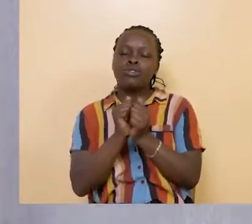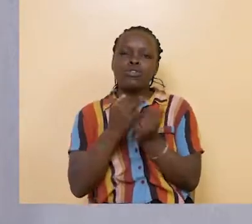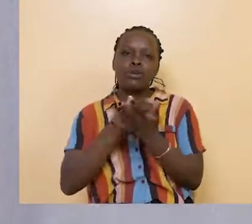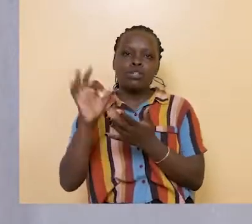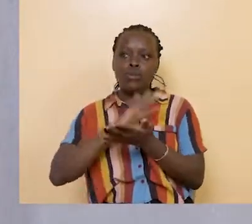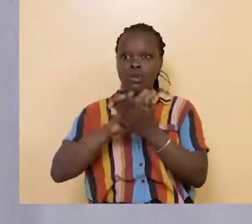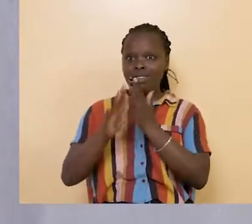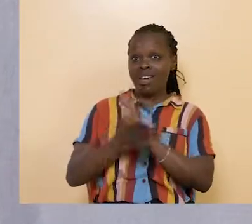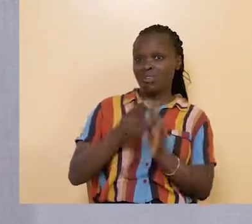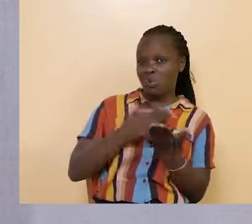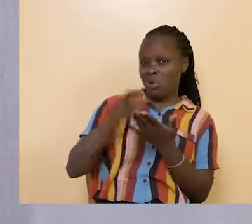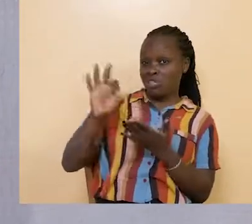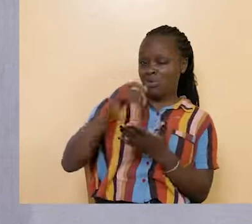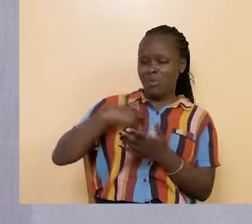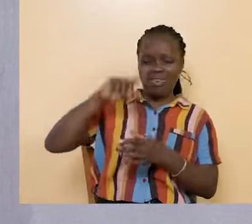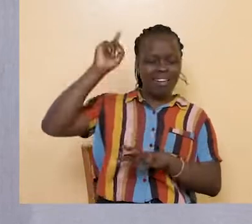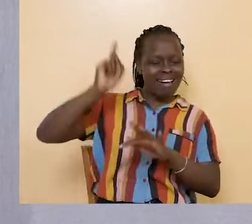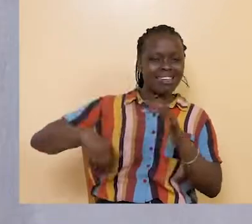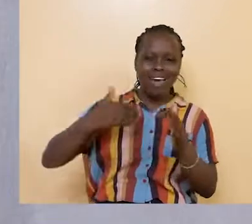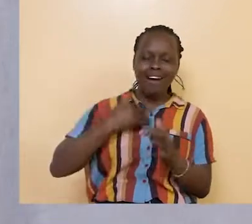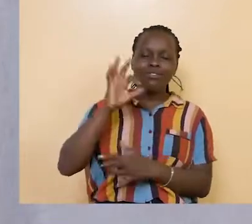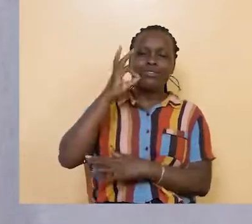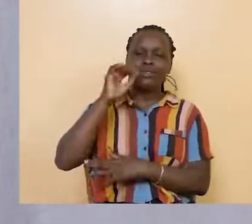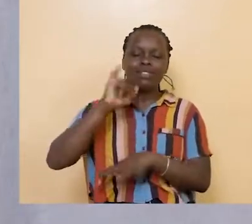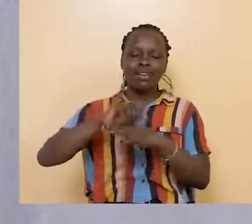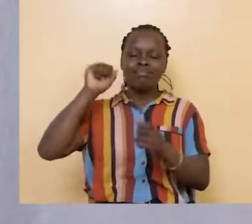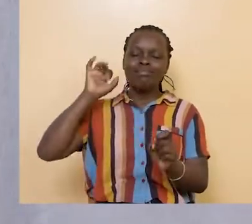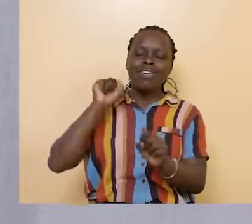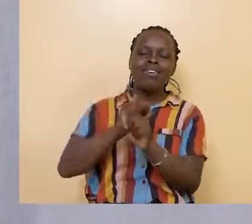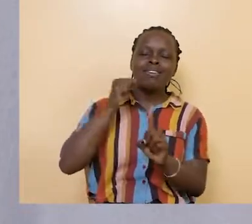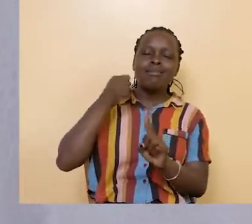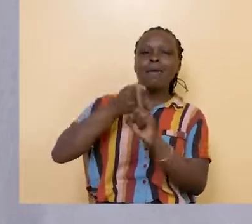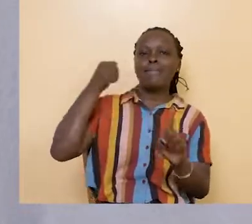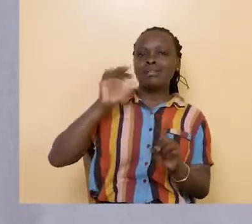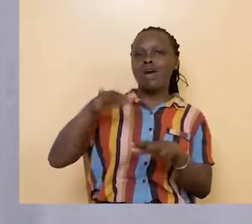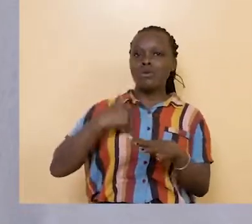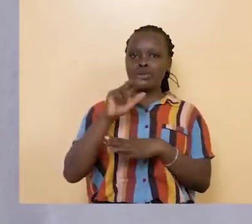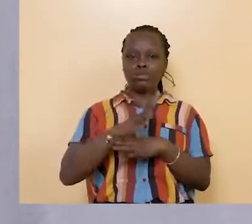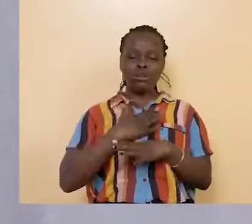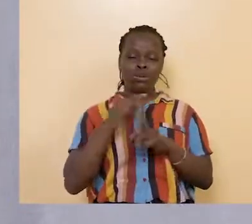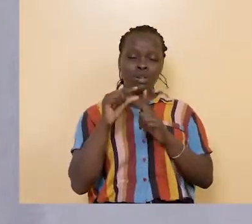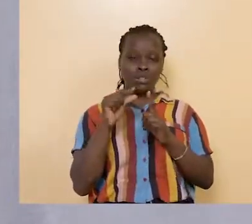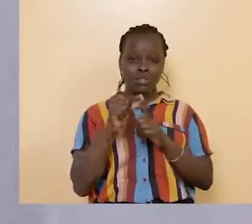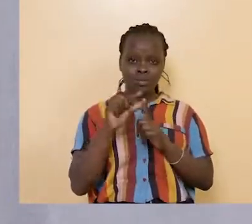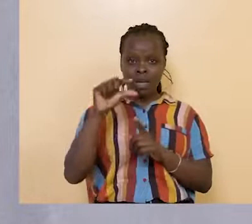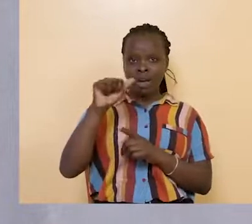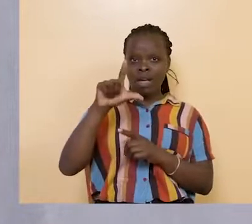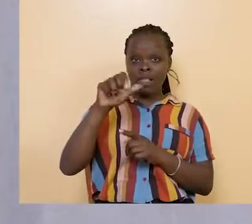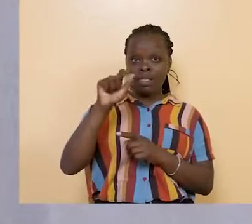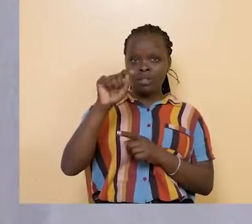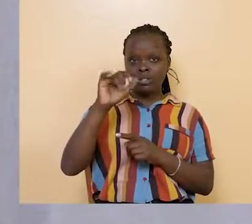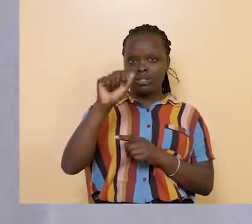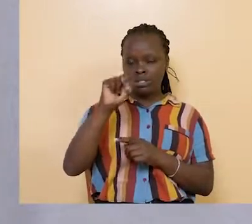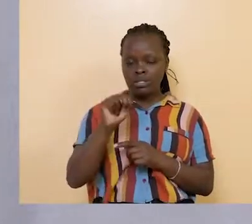the Spirit, then we are unable to have the kind of fruit that then impacts how we use our words. Galatians